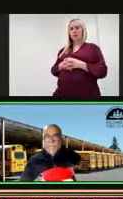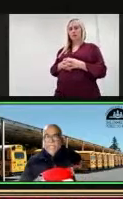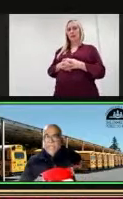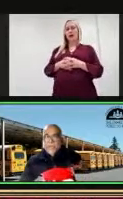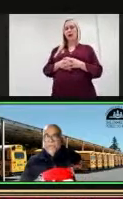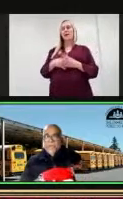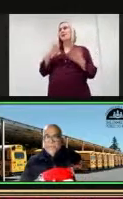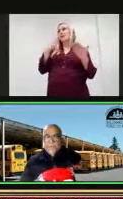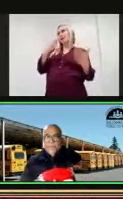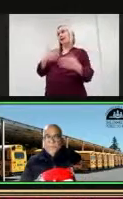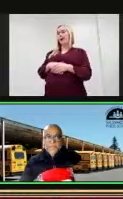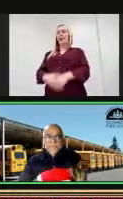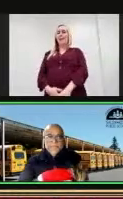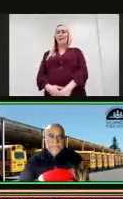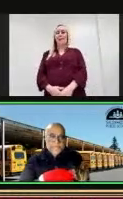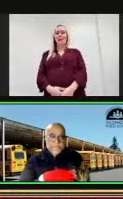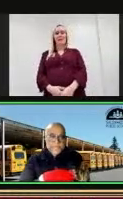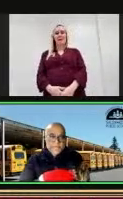Thank you.